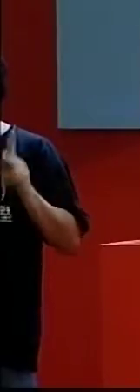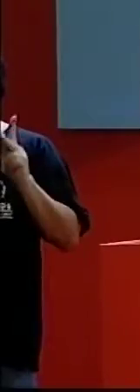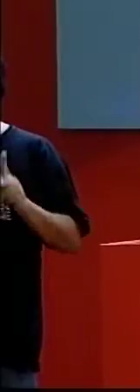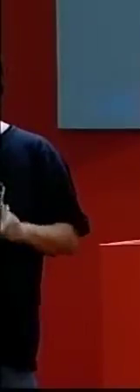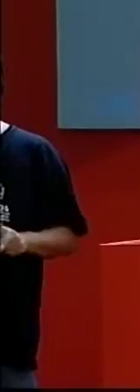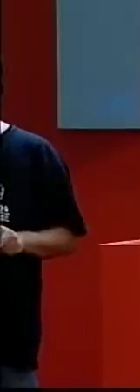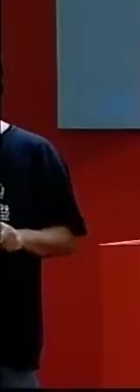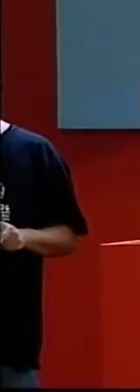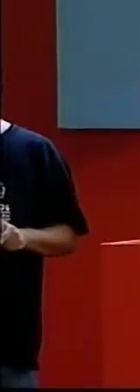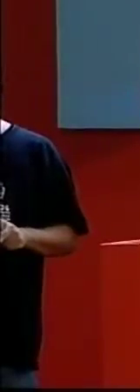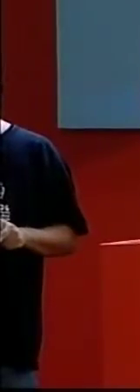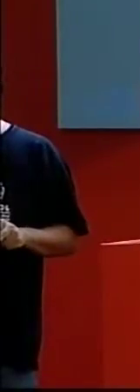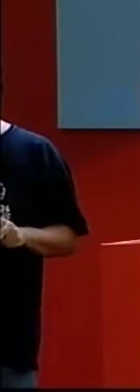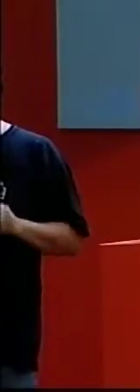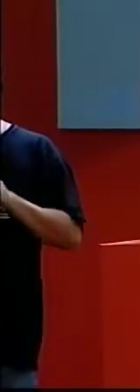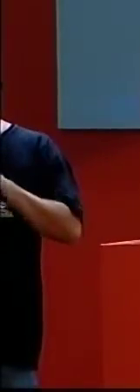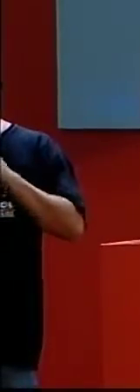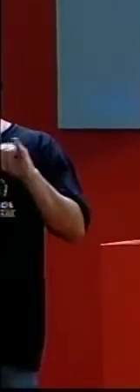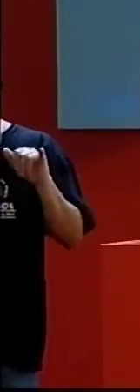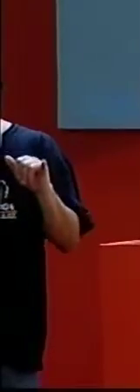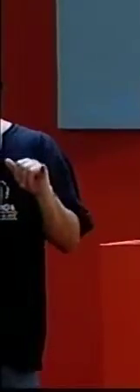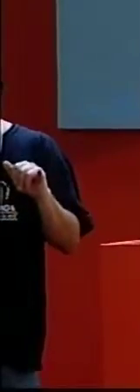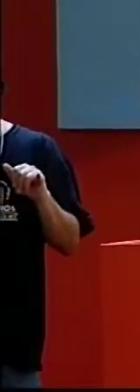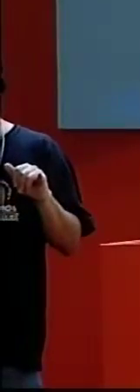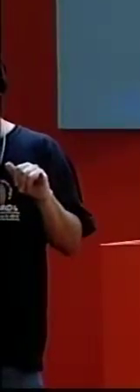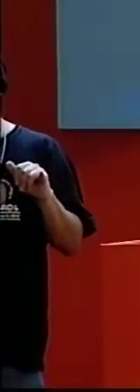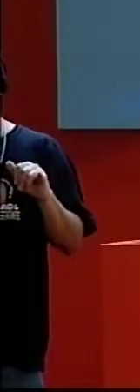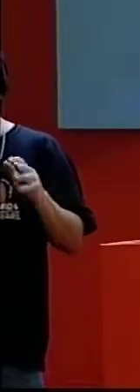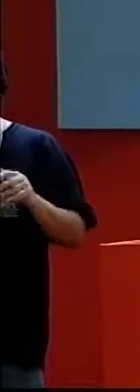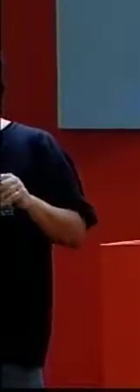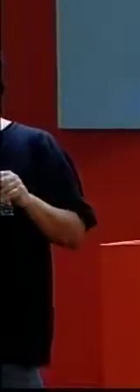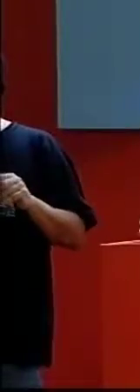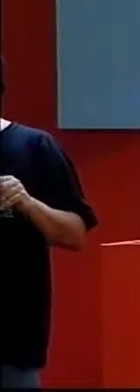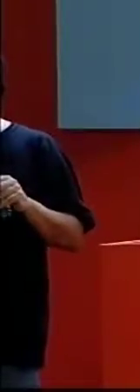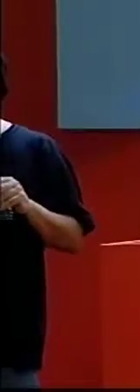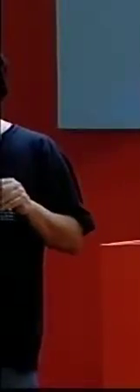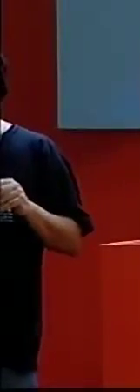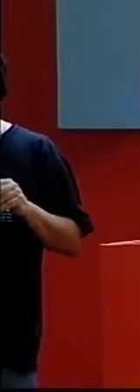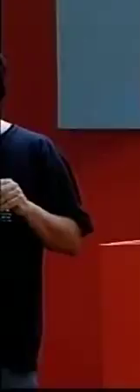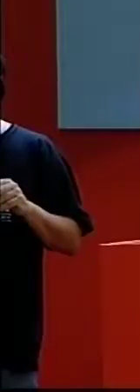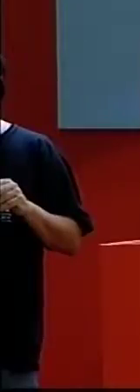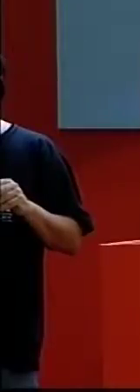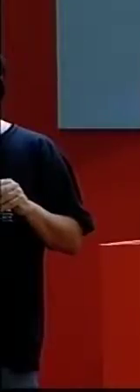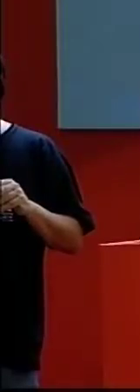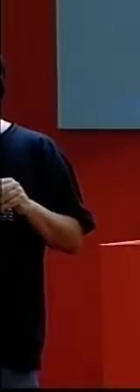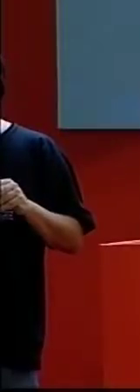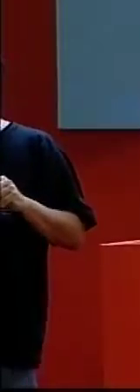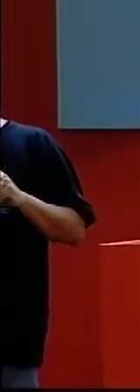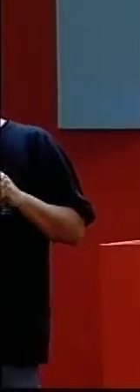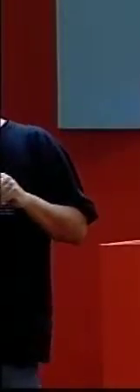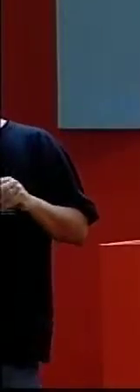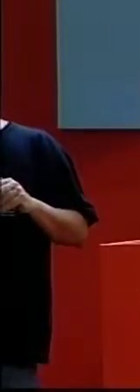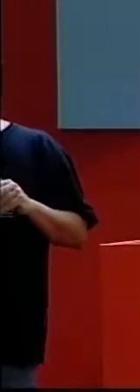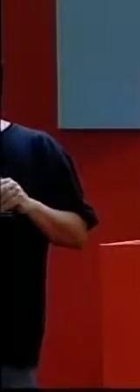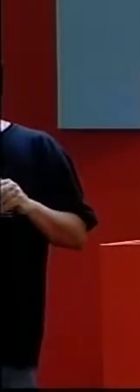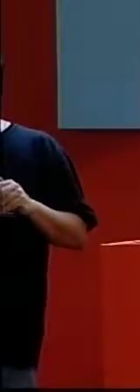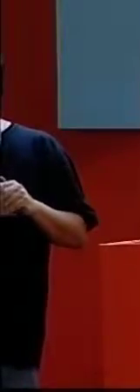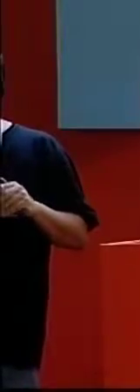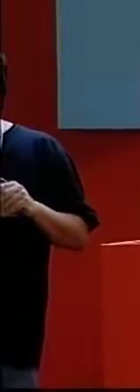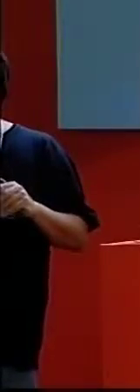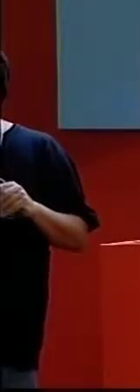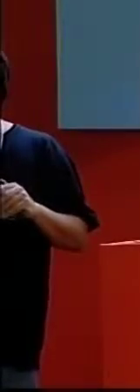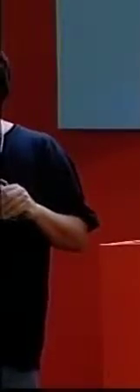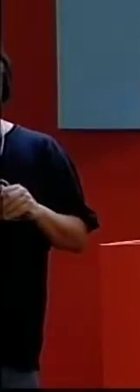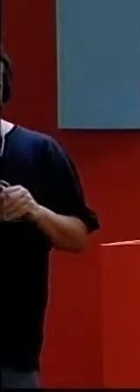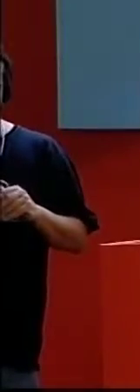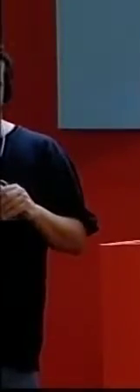Many people have said that the Copenhagen climate talks were a failure, that it was a complete